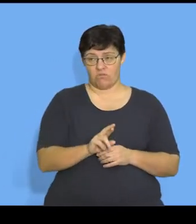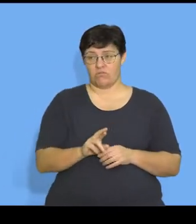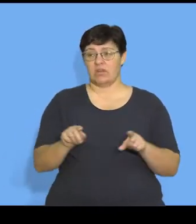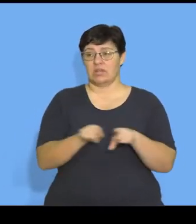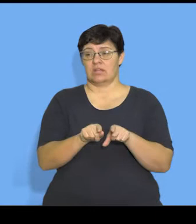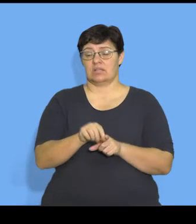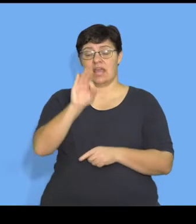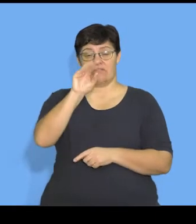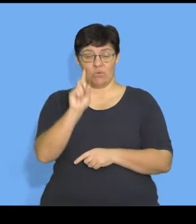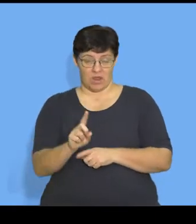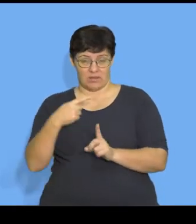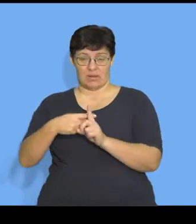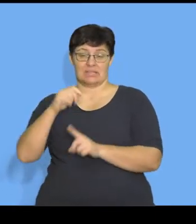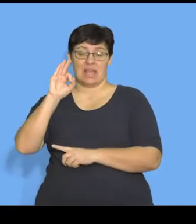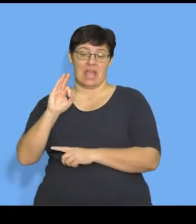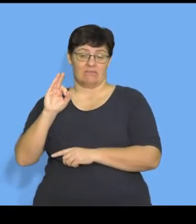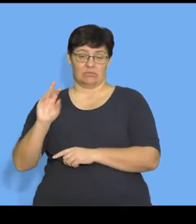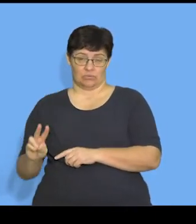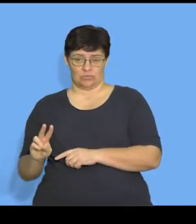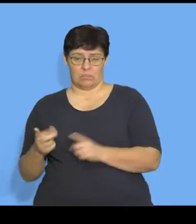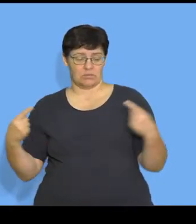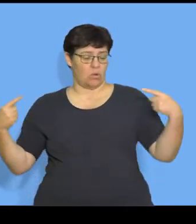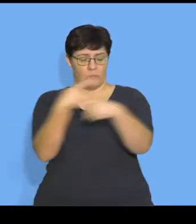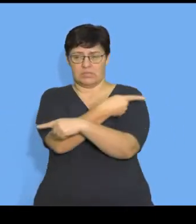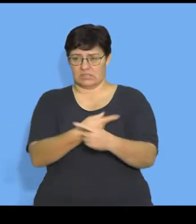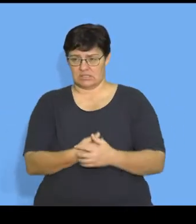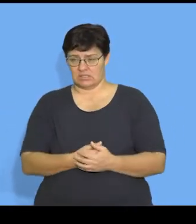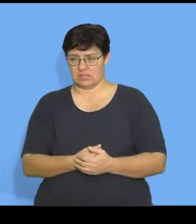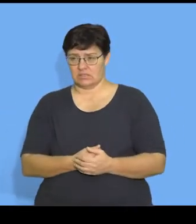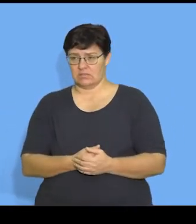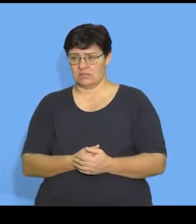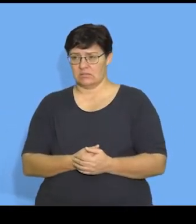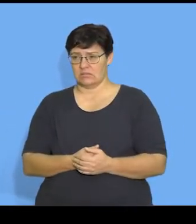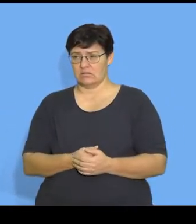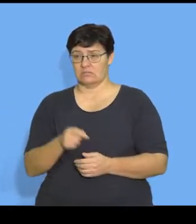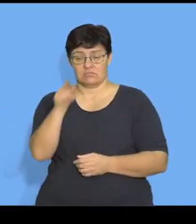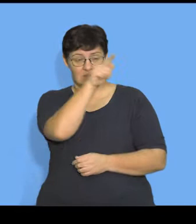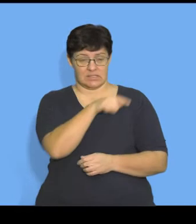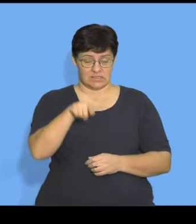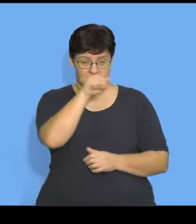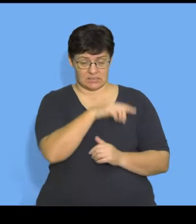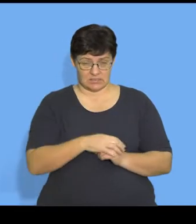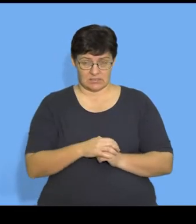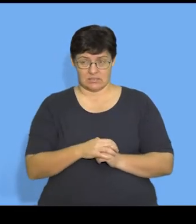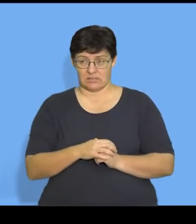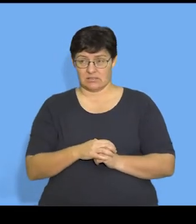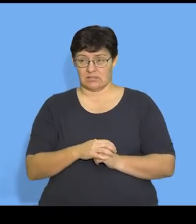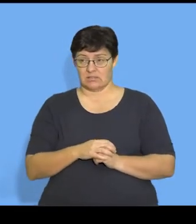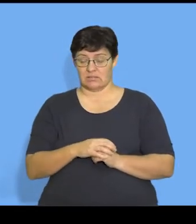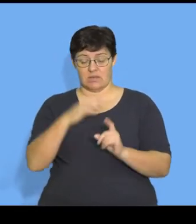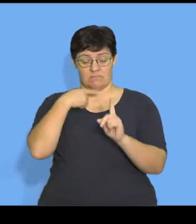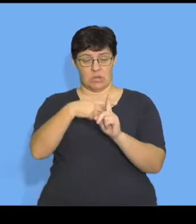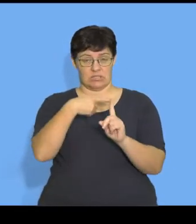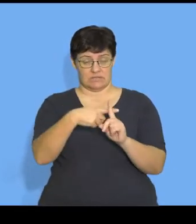together, but they're in opposite directions, and I'm going to tell you that this one is in a positive